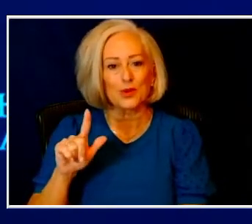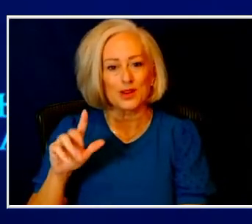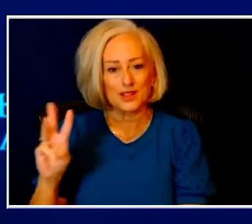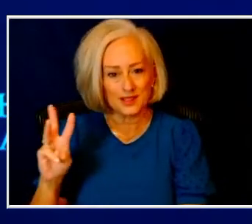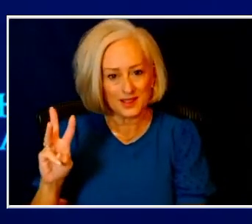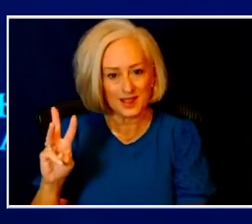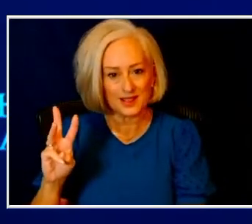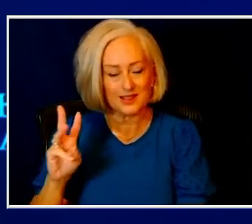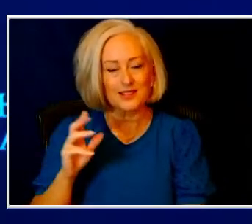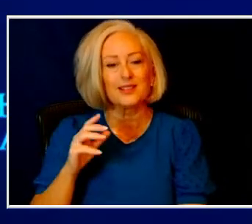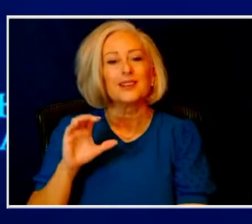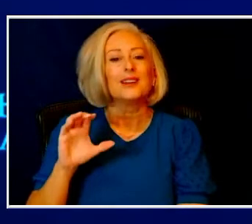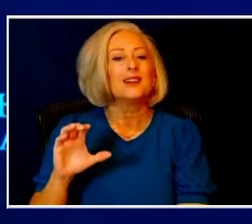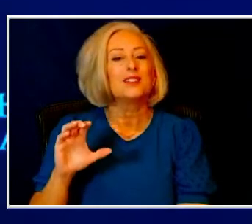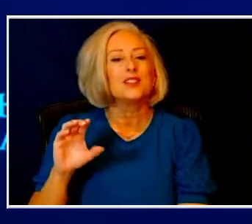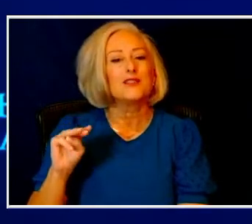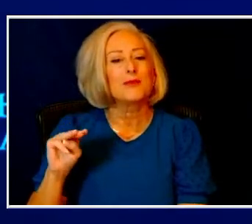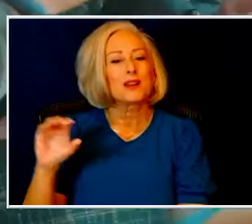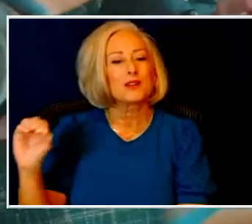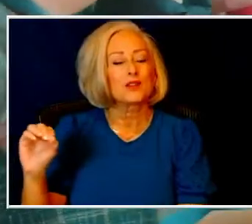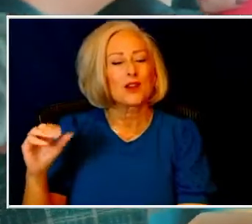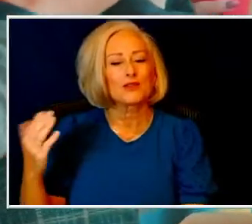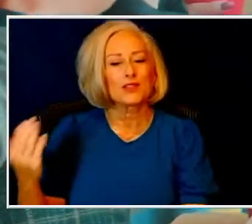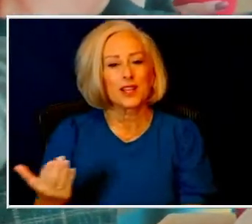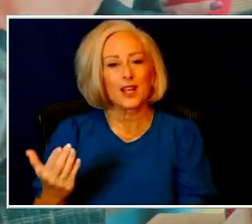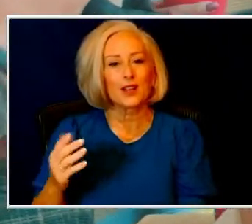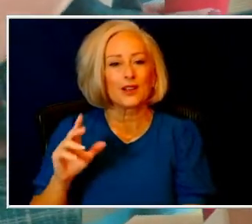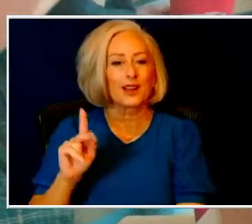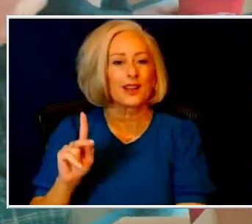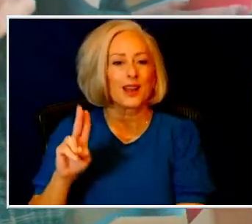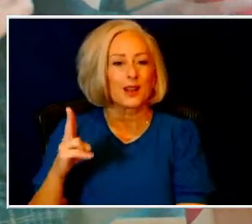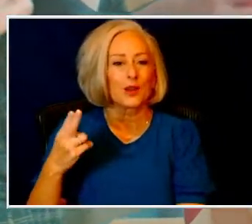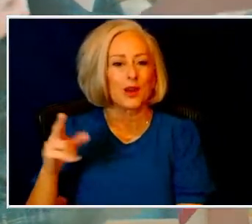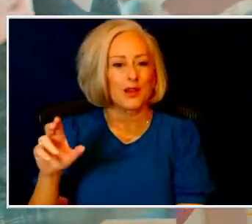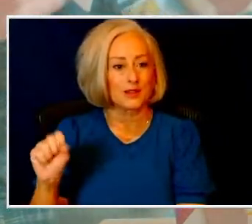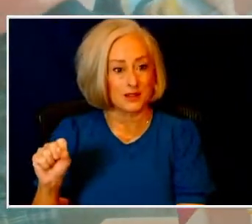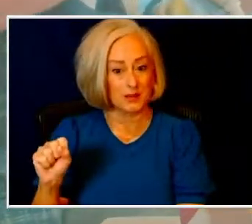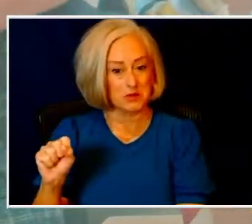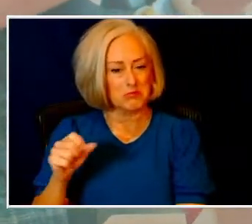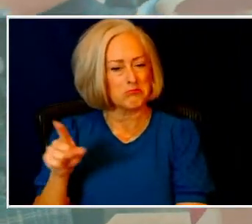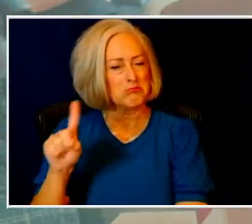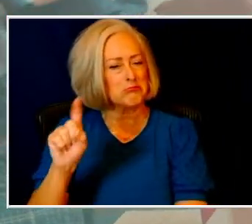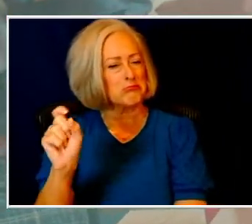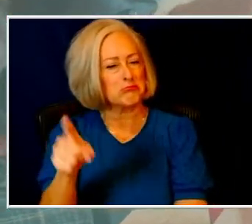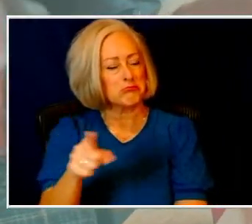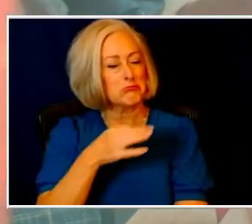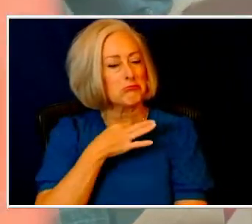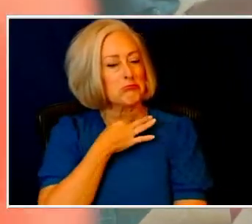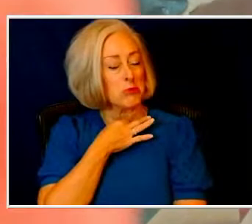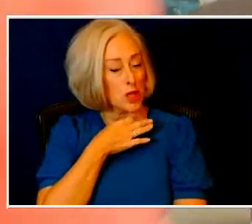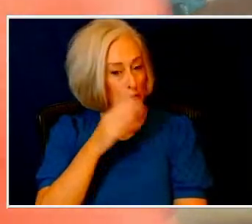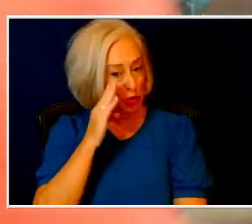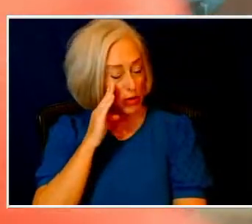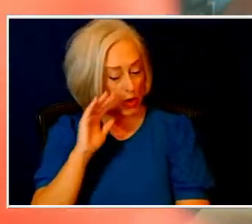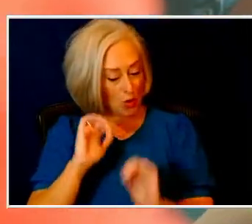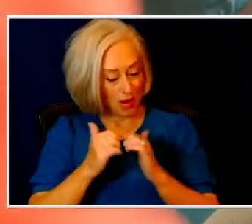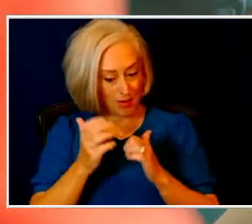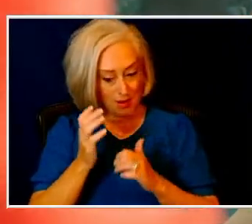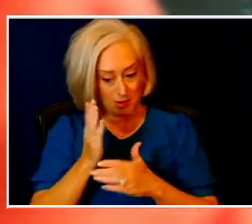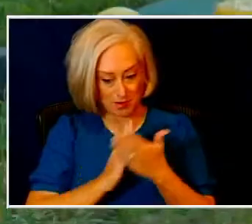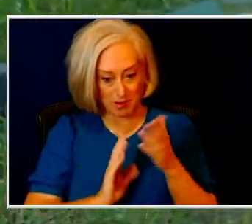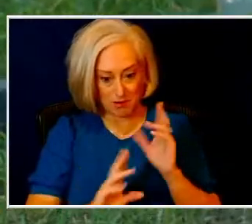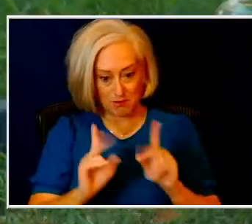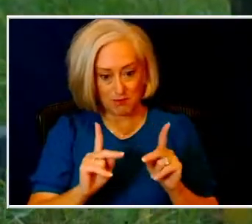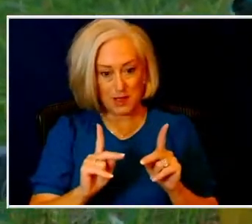System. Here's a question for you. Ever wonder how some people can keep their slim figures no matter what they